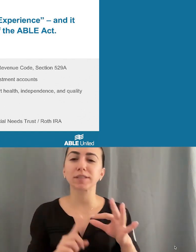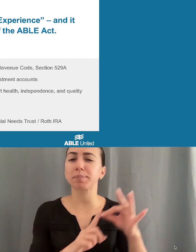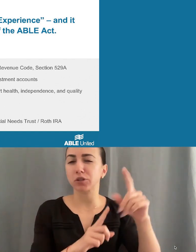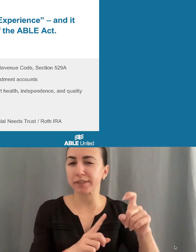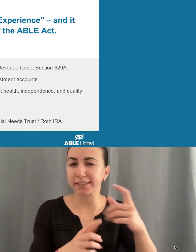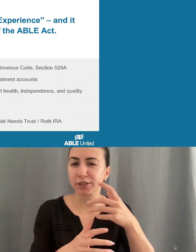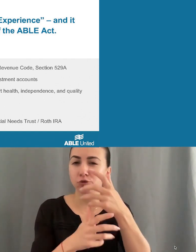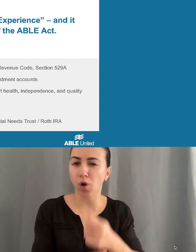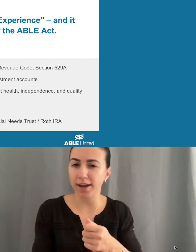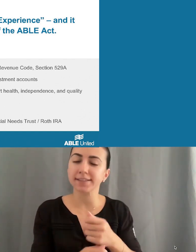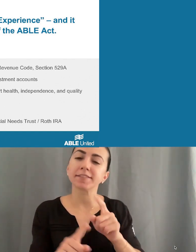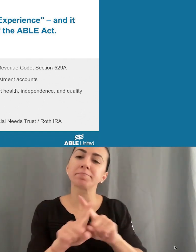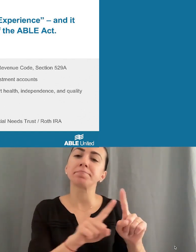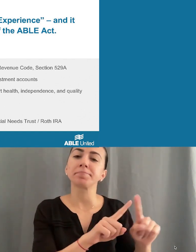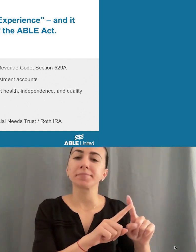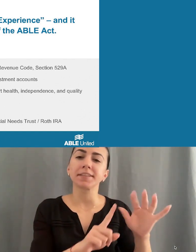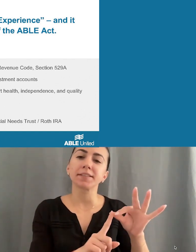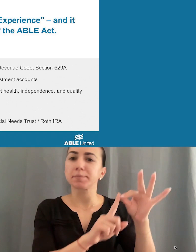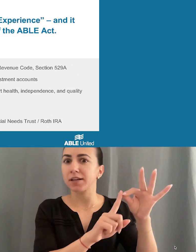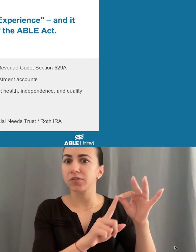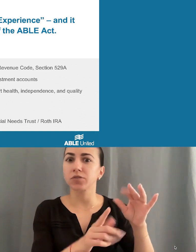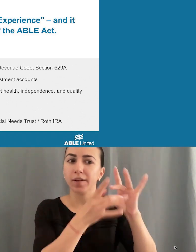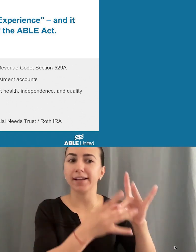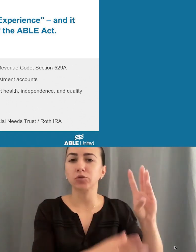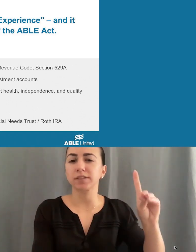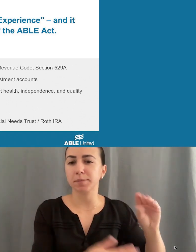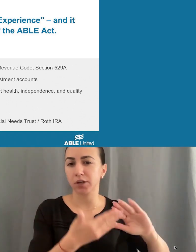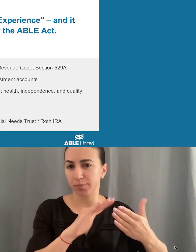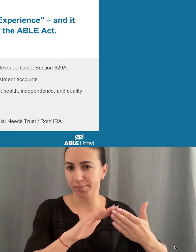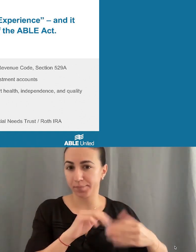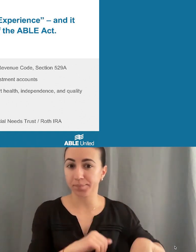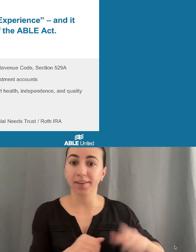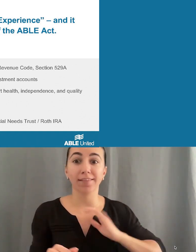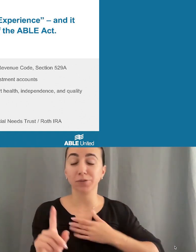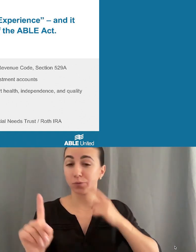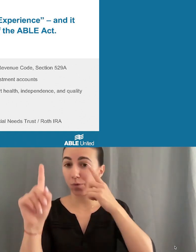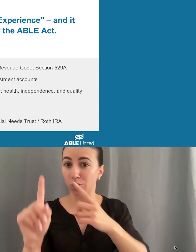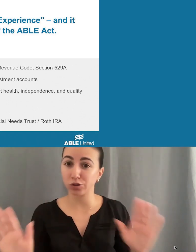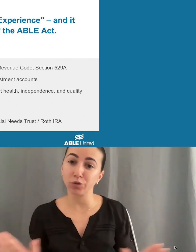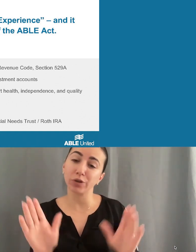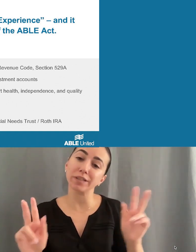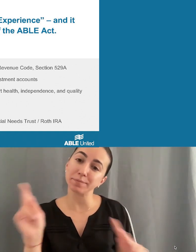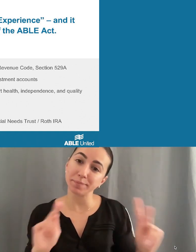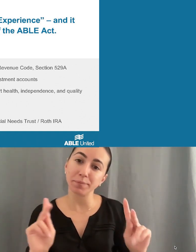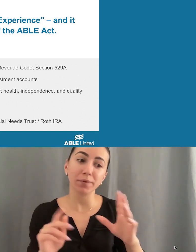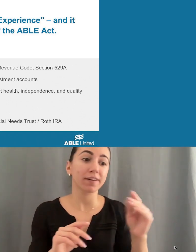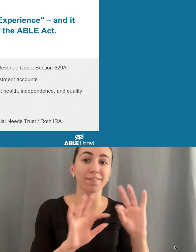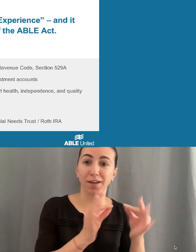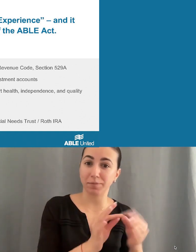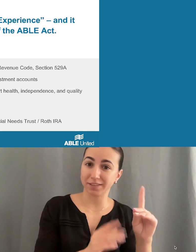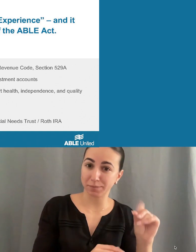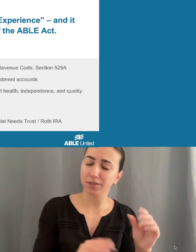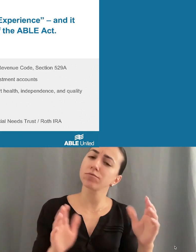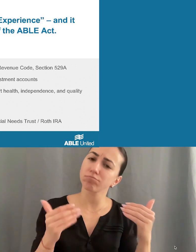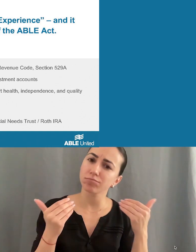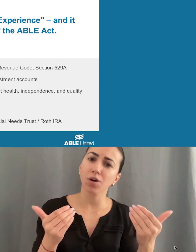of unique financial product that's really for the disability community. And that's what our mission is, to encourage individuals and their families with disabilities to